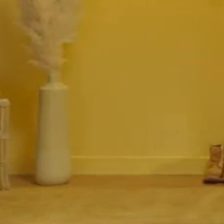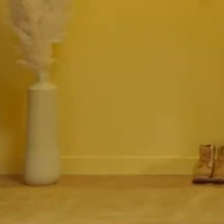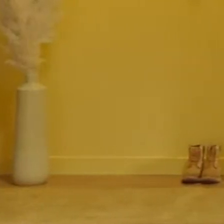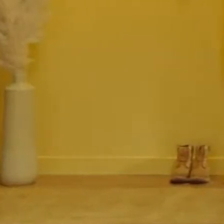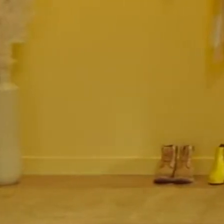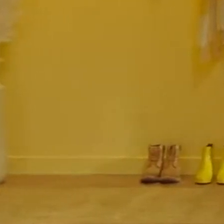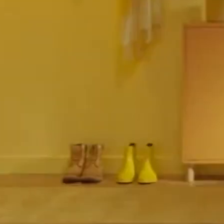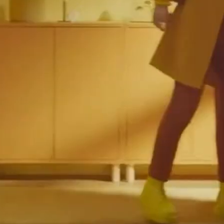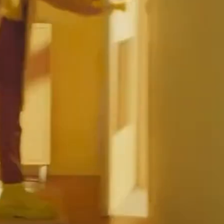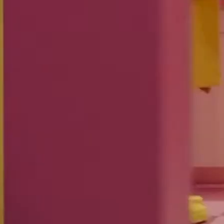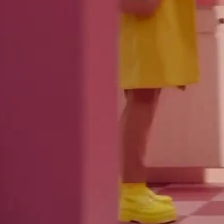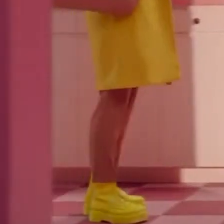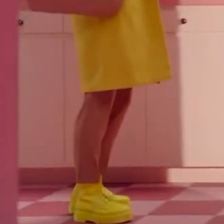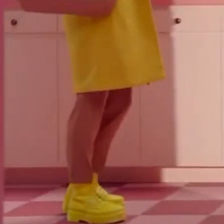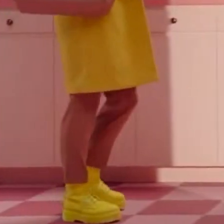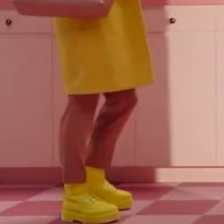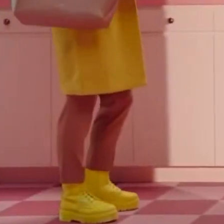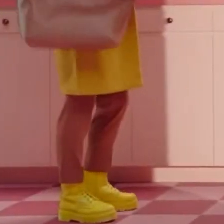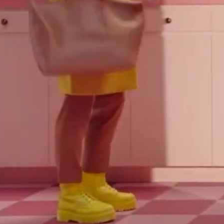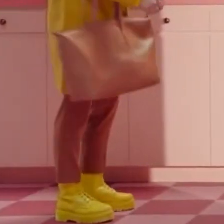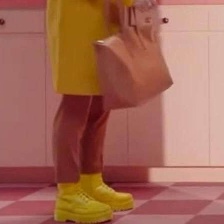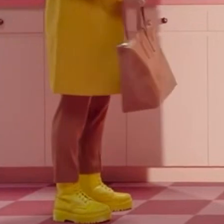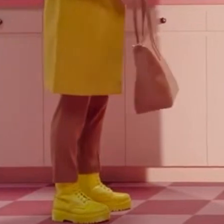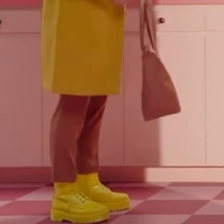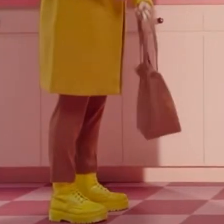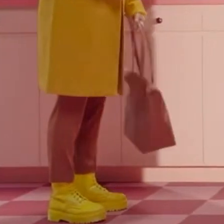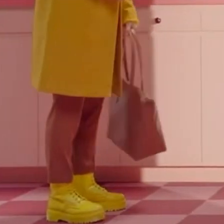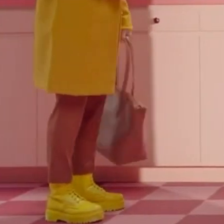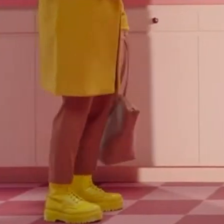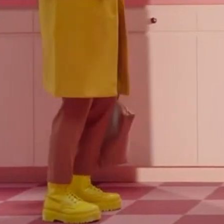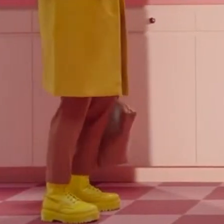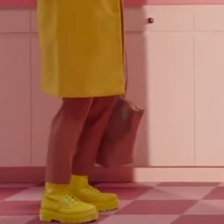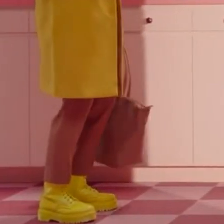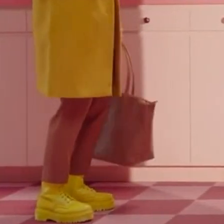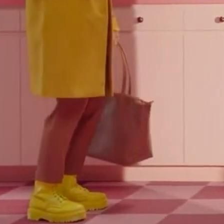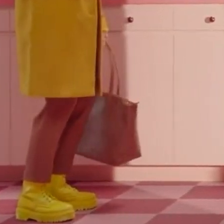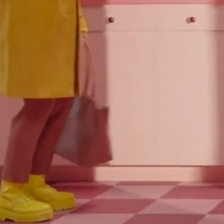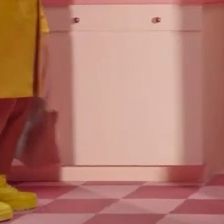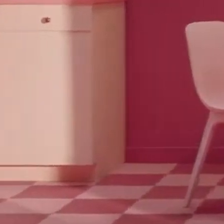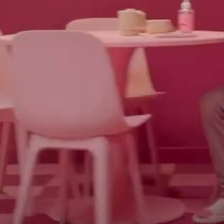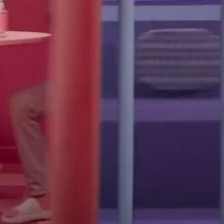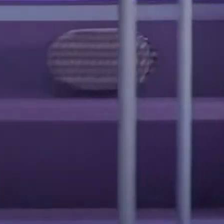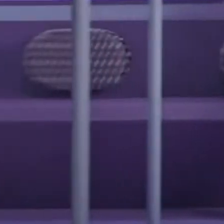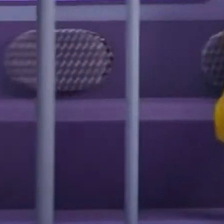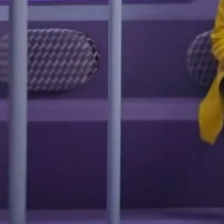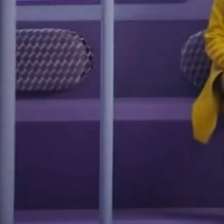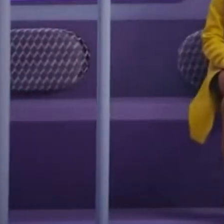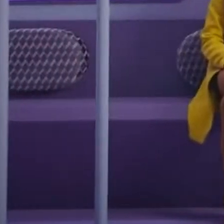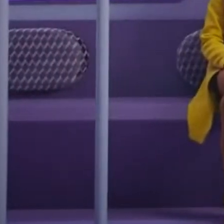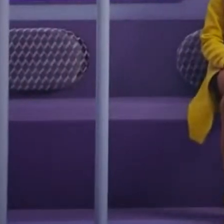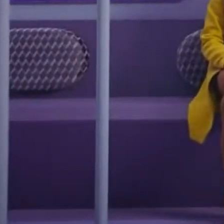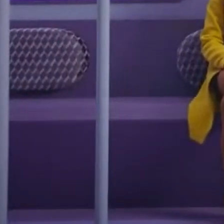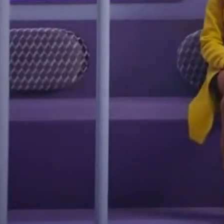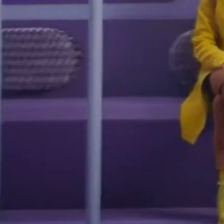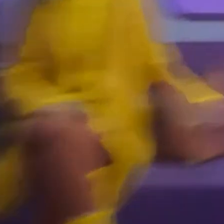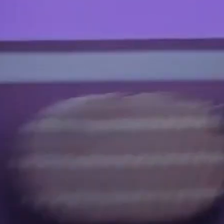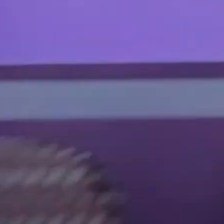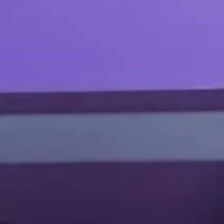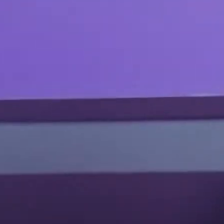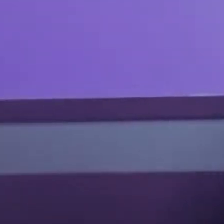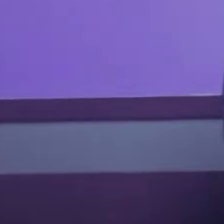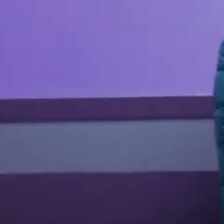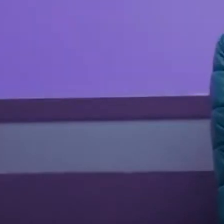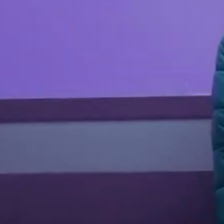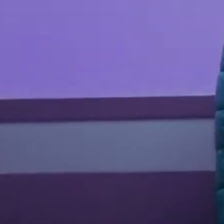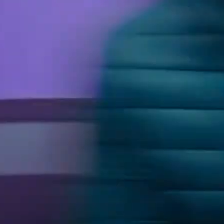This is Jan. Jan sometimes visits her neighbor Paul. Paul has COVID-19, but doesn't know it. Jan also takes the bus. So does Mo,